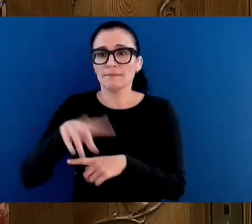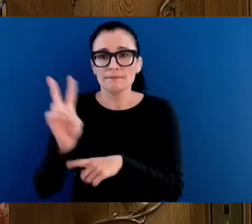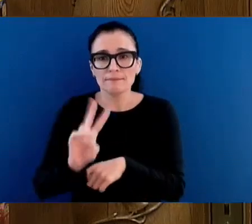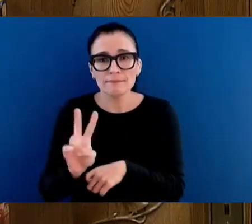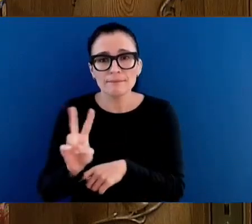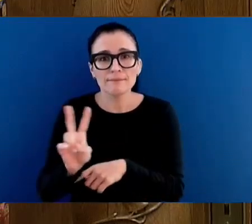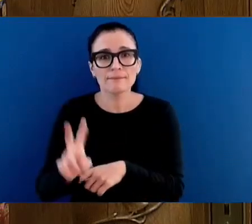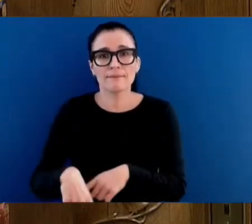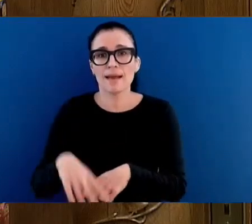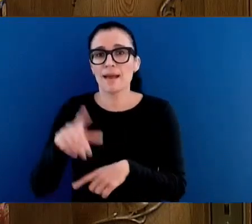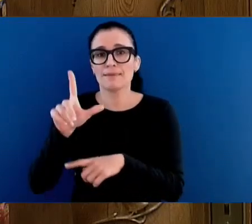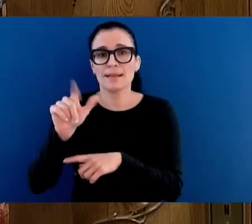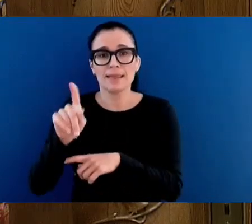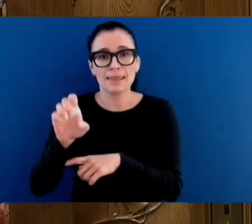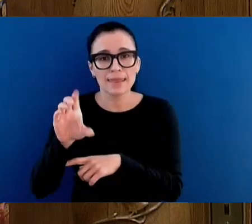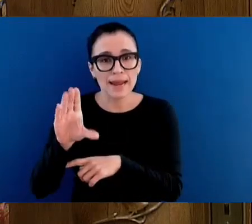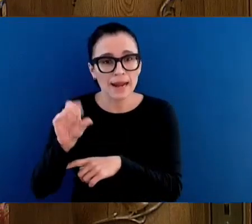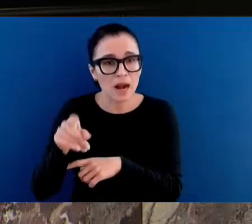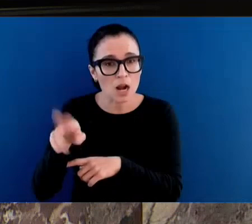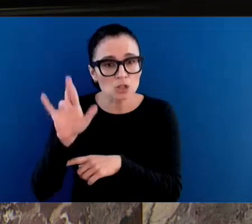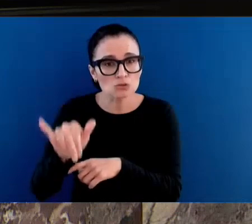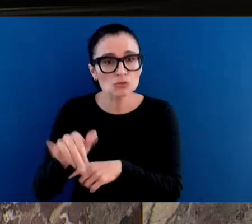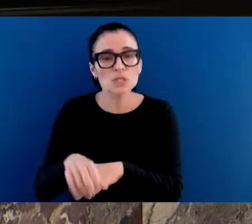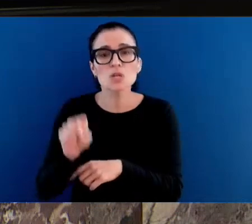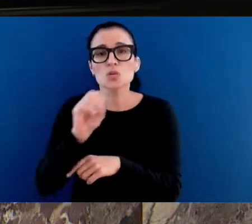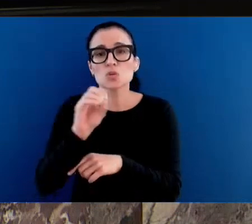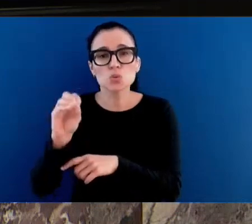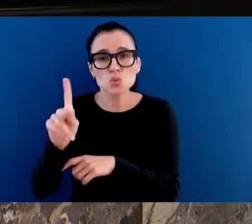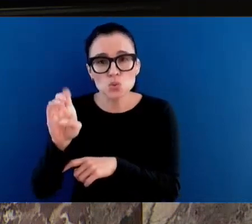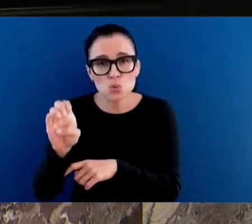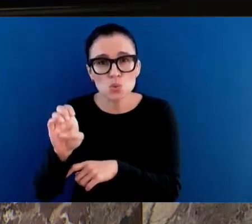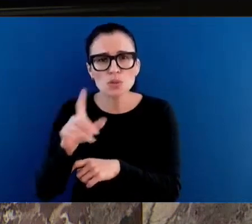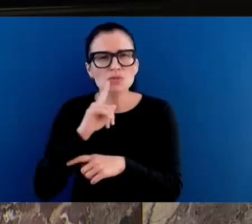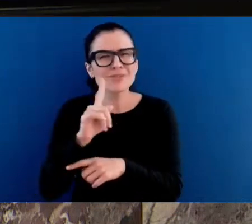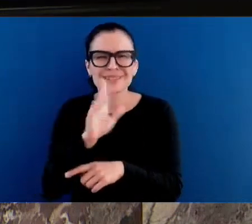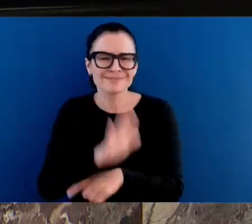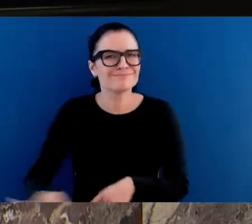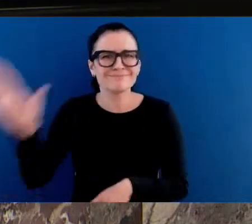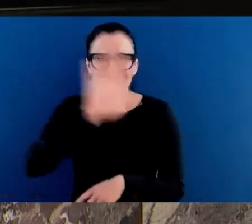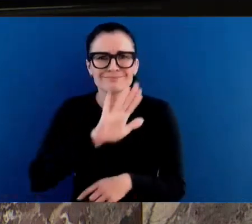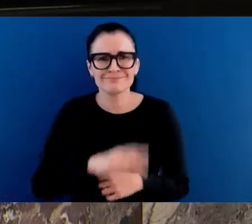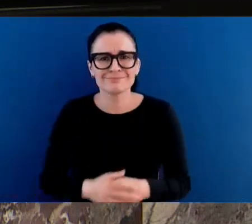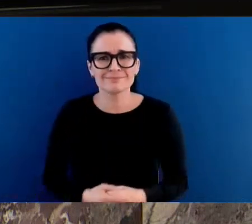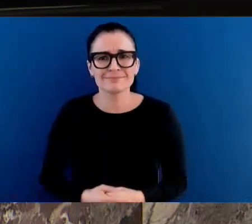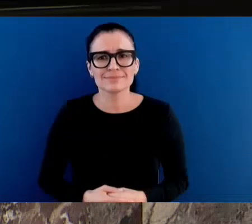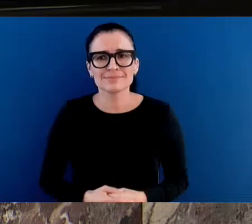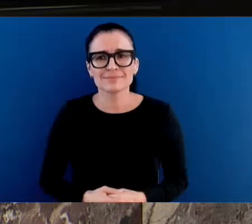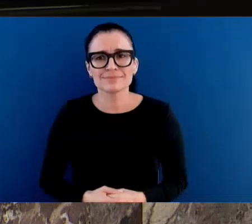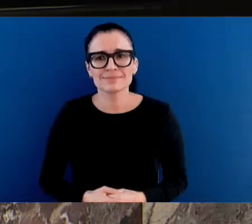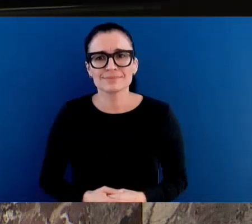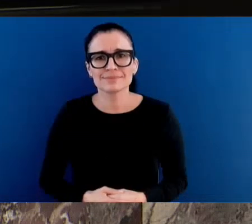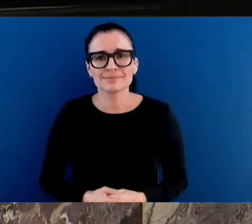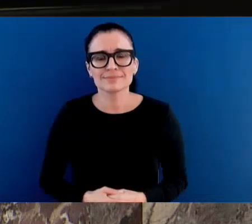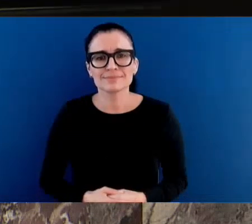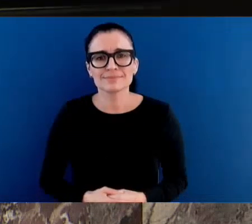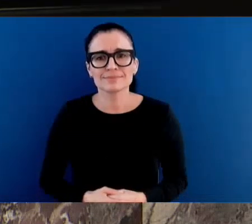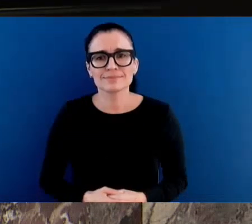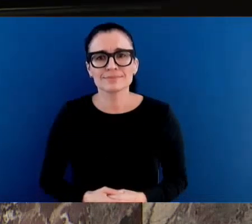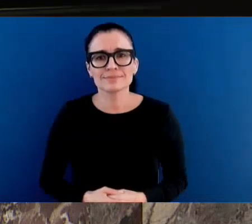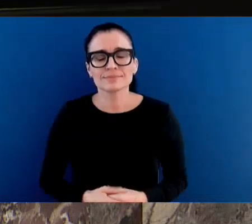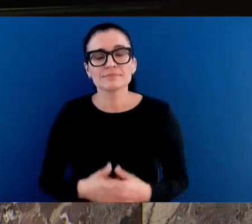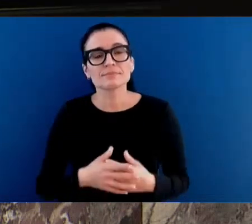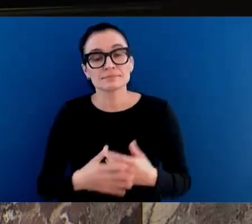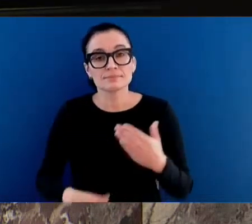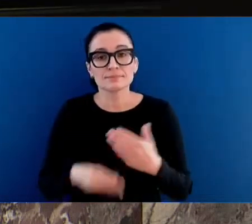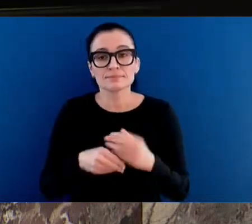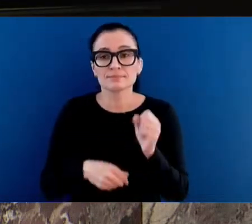Member supplemental. Thank you, Speaker. The Minister mentions the primary care network. The Executive Director of our primary care network just quit. All of the